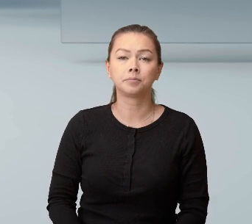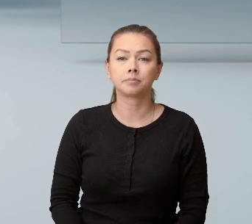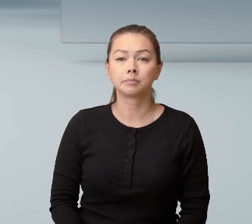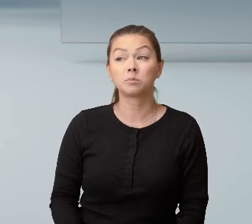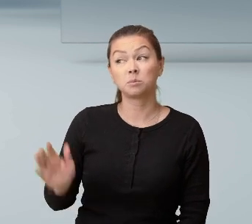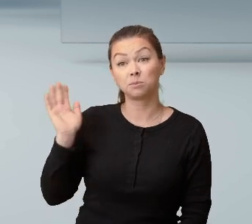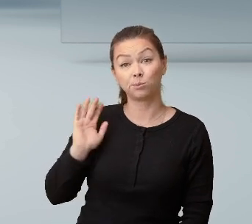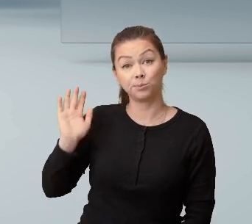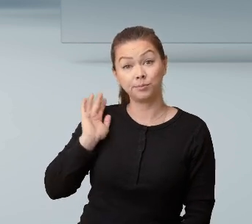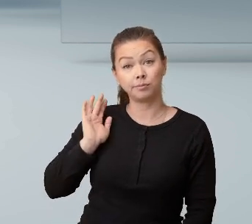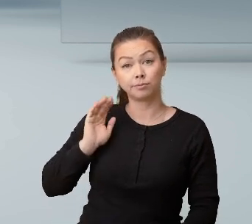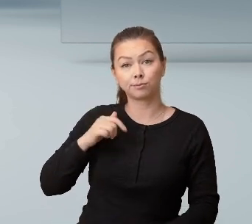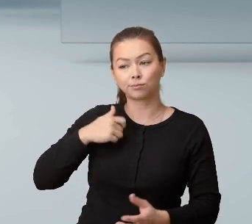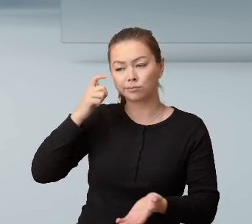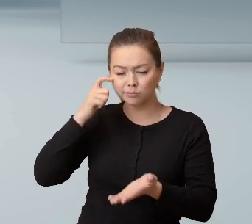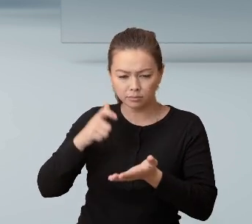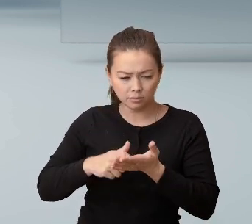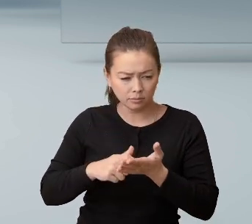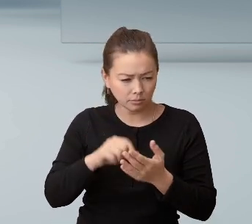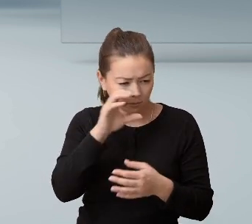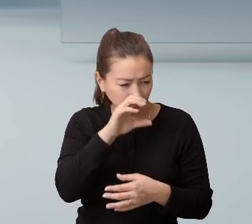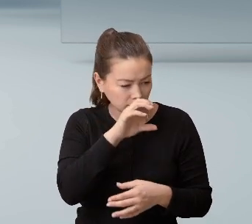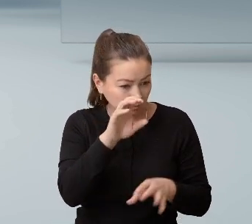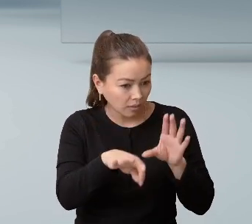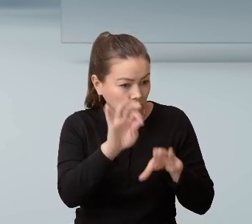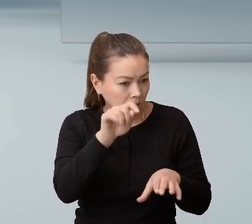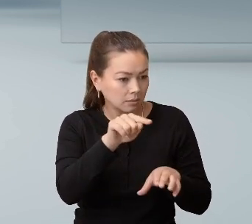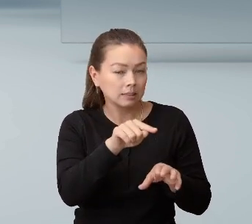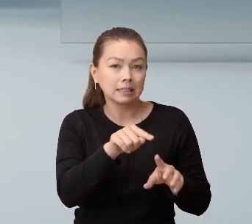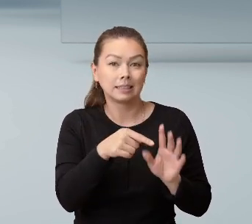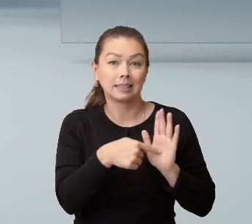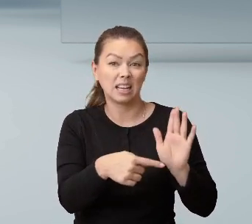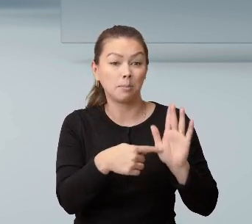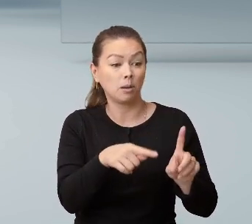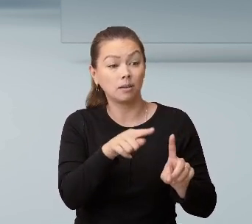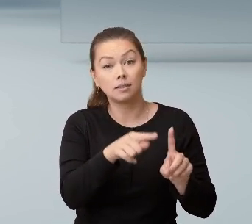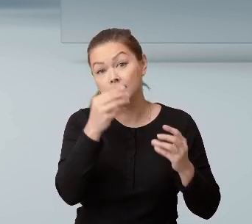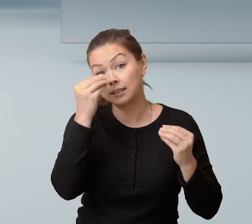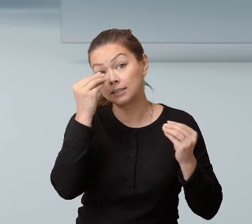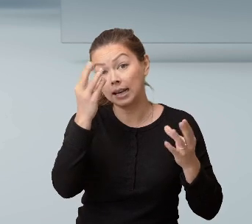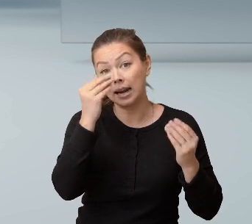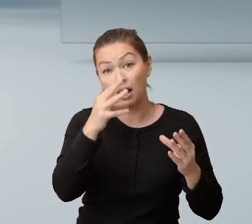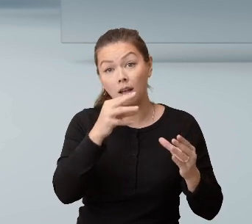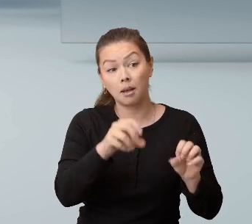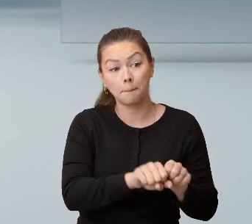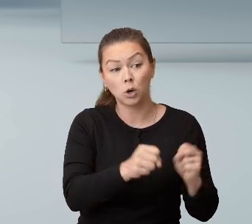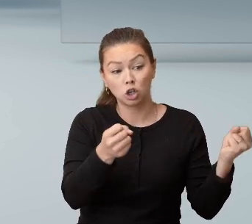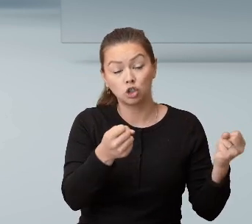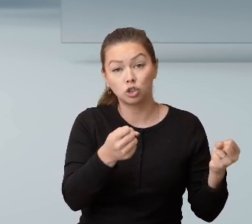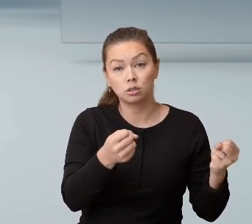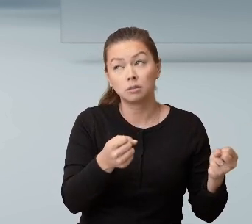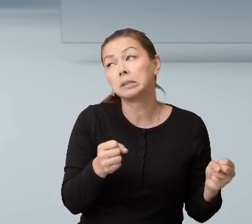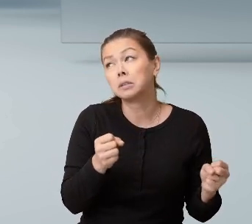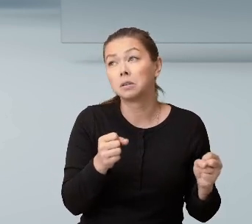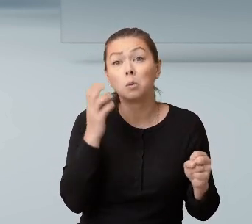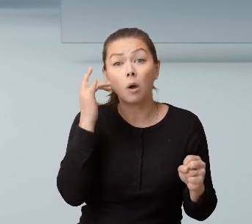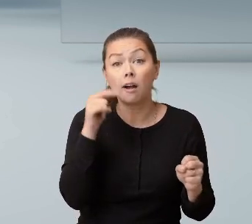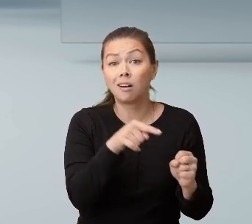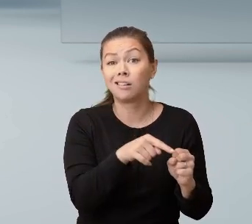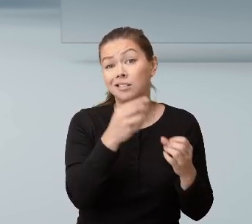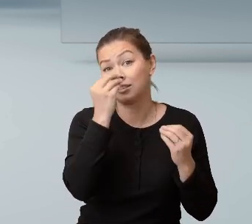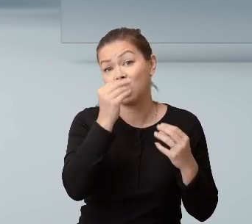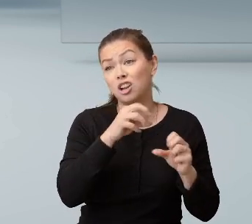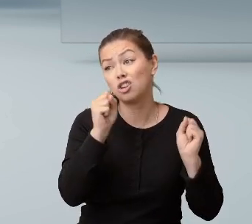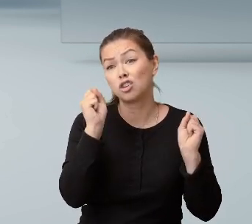find instances of investigations or breaches where data that could and probably should have been disposed